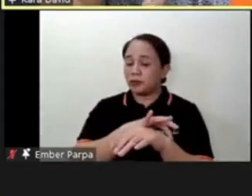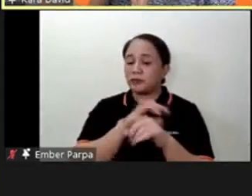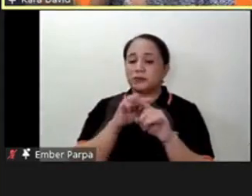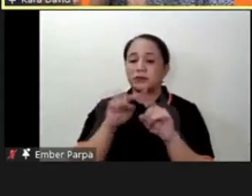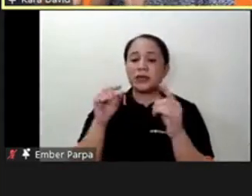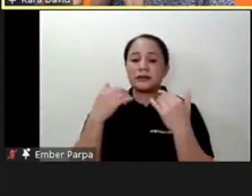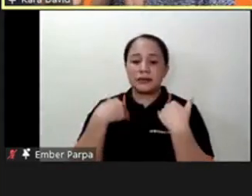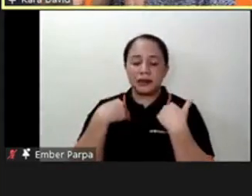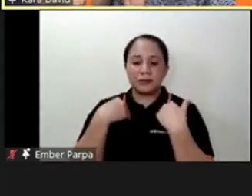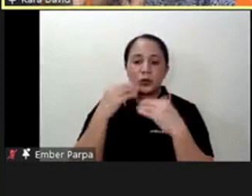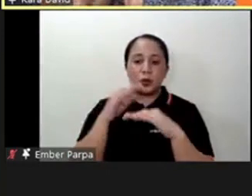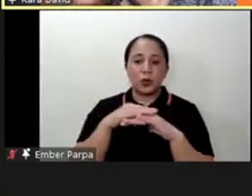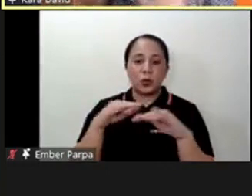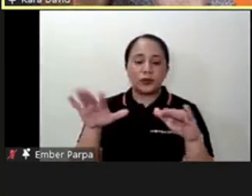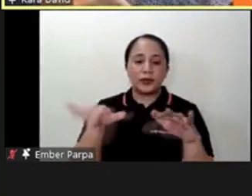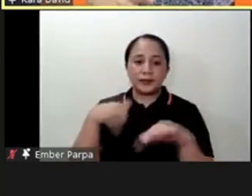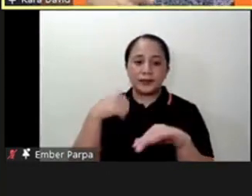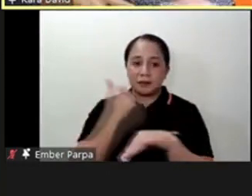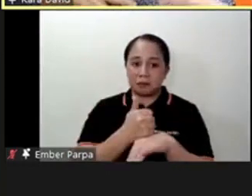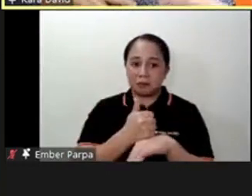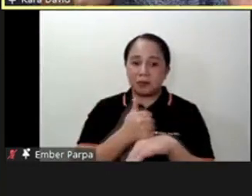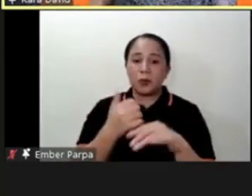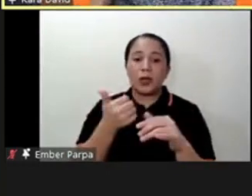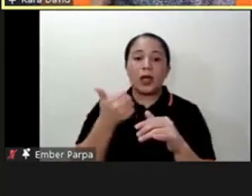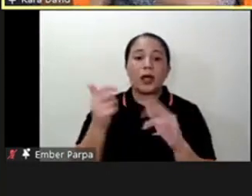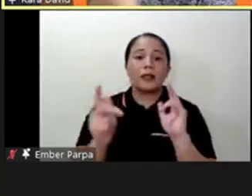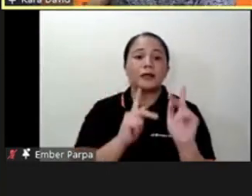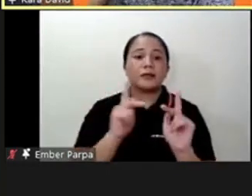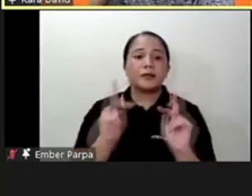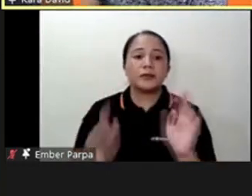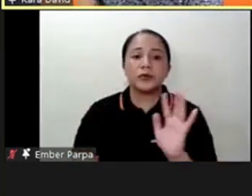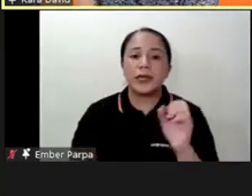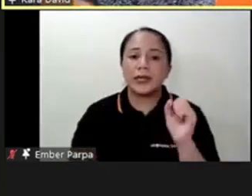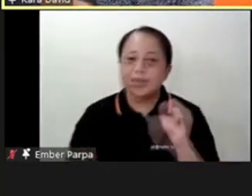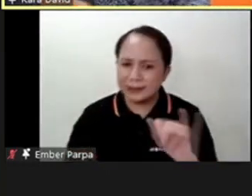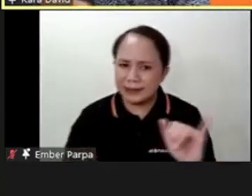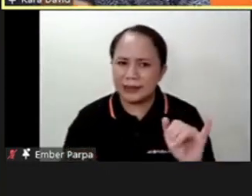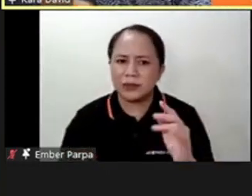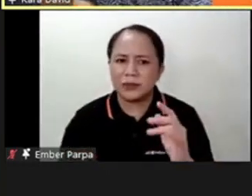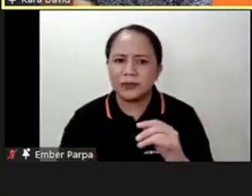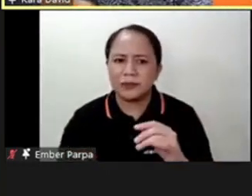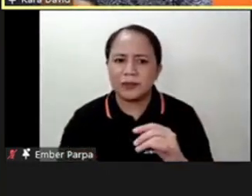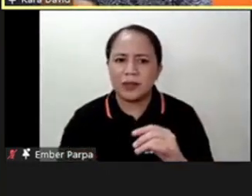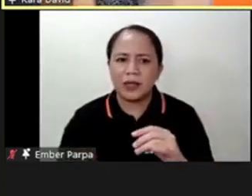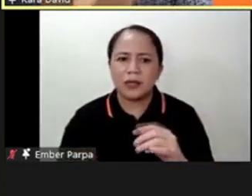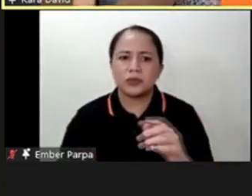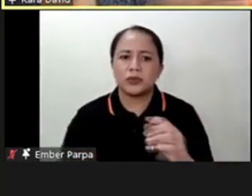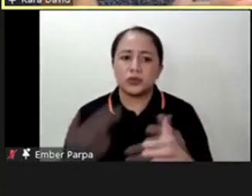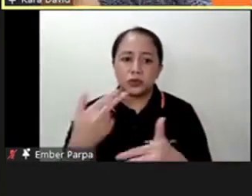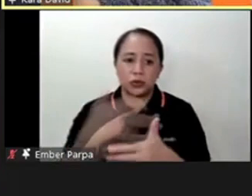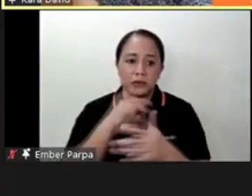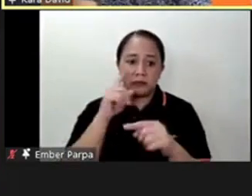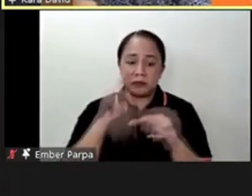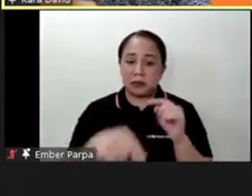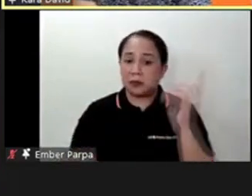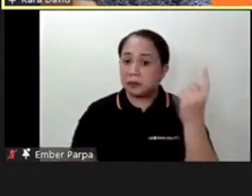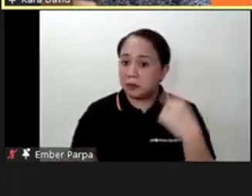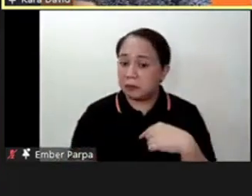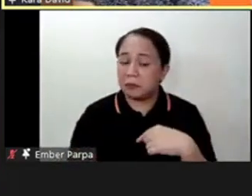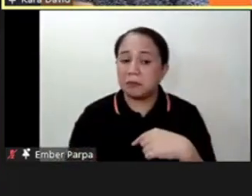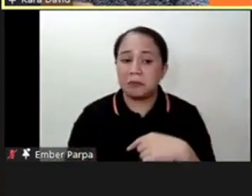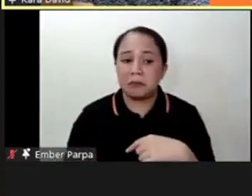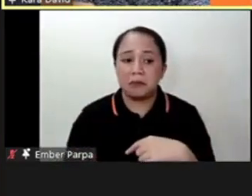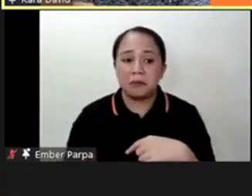merong online setup pa rin where other people can still join, yung mga hindi makakabiyahe papunta ng dun